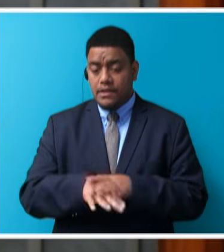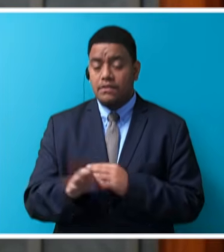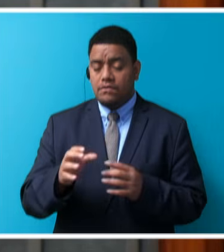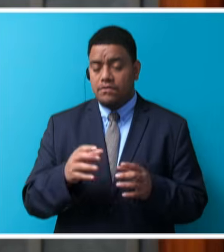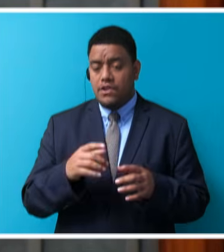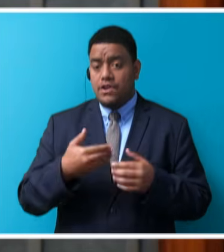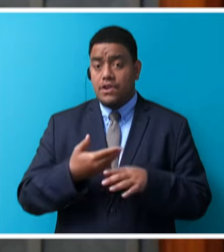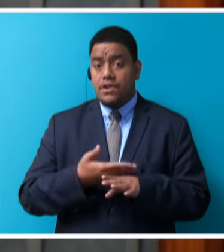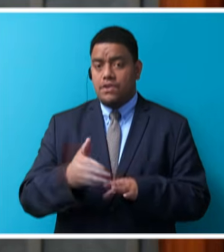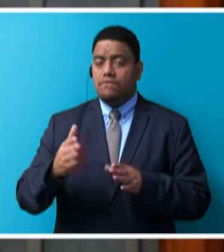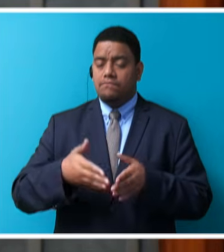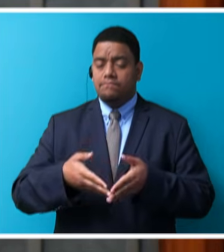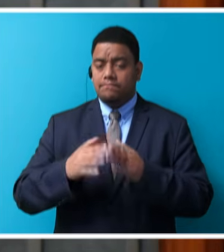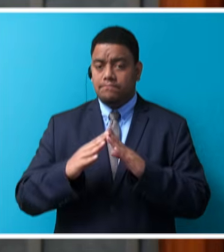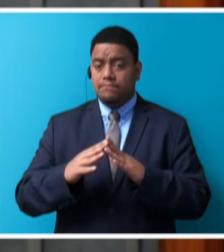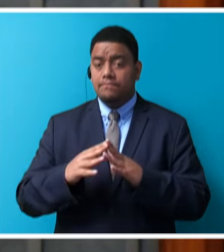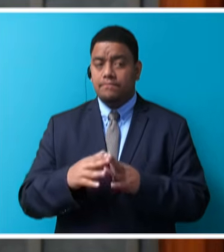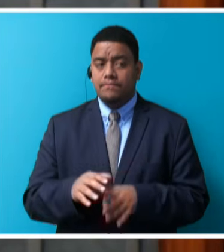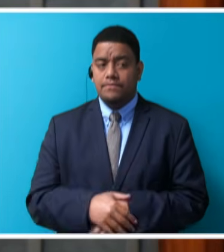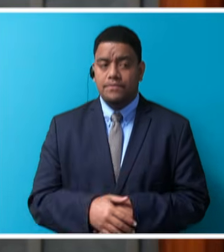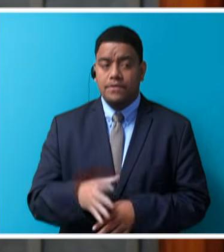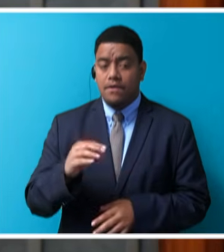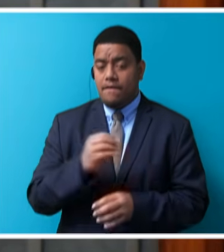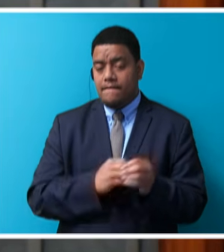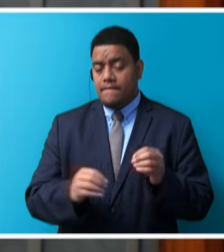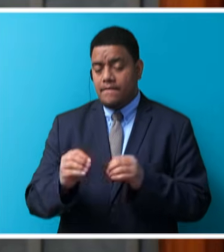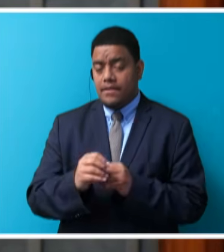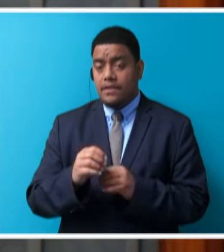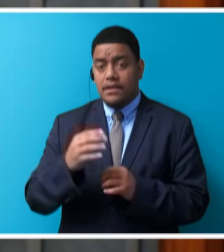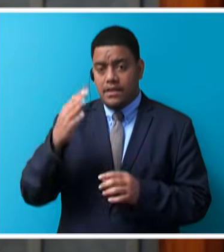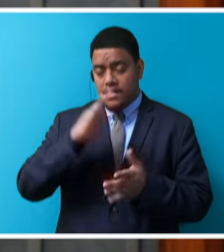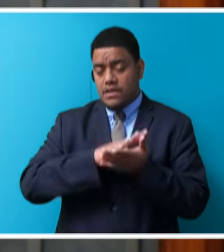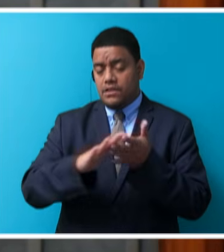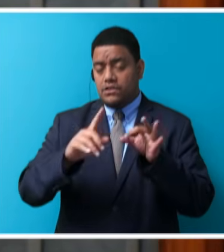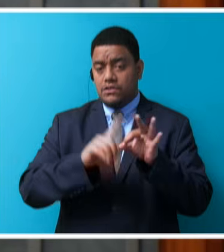the newly refurbished DO's office and quarters.